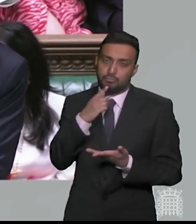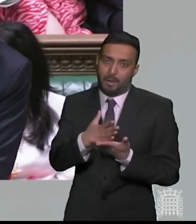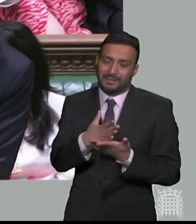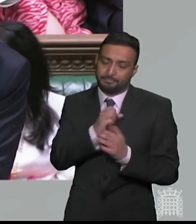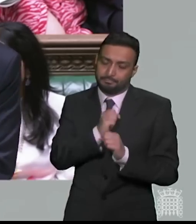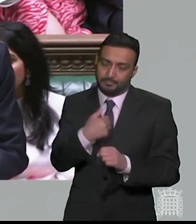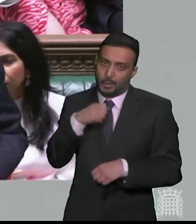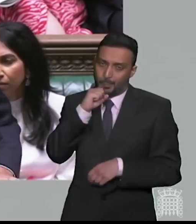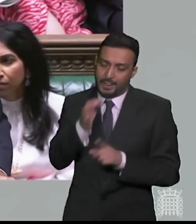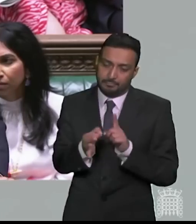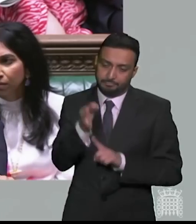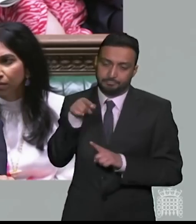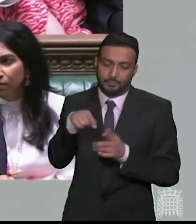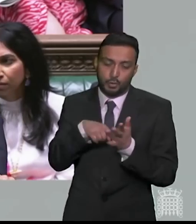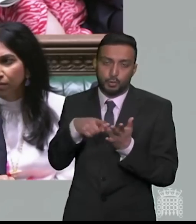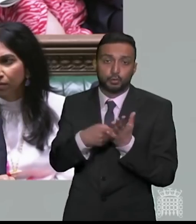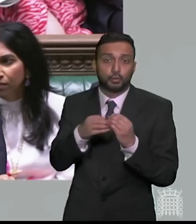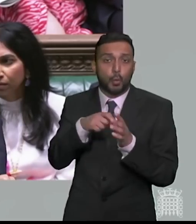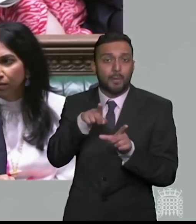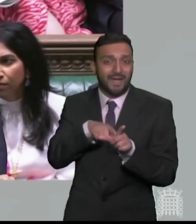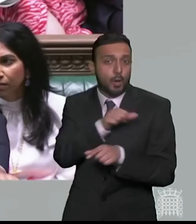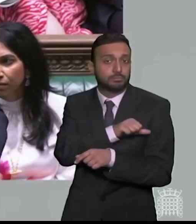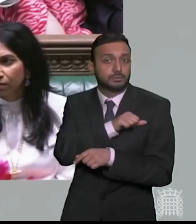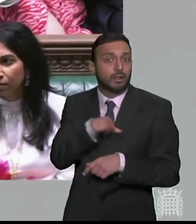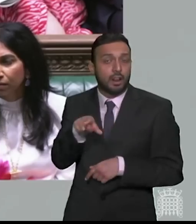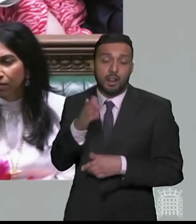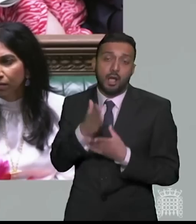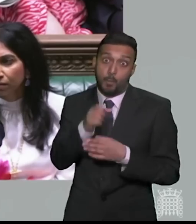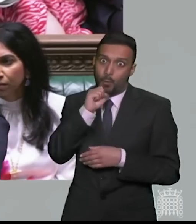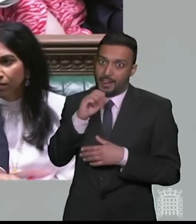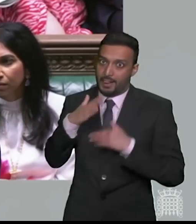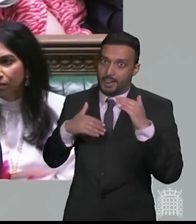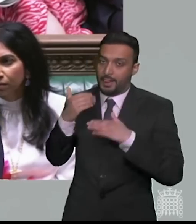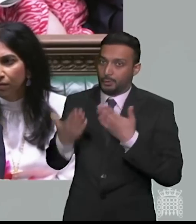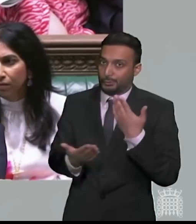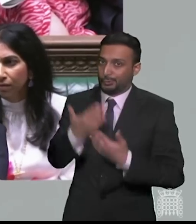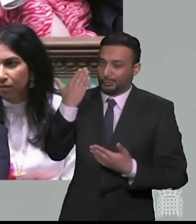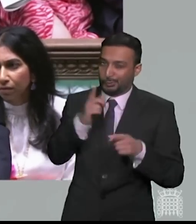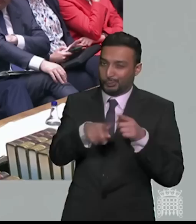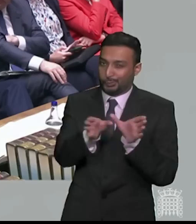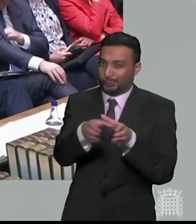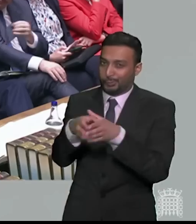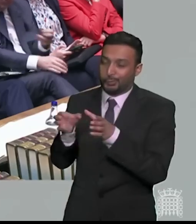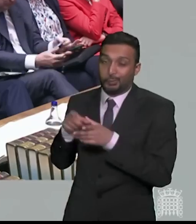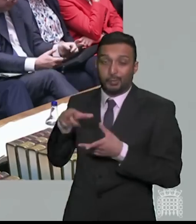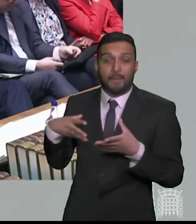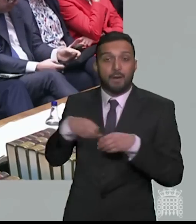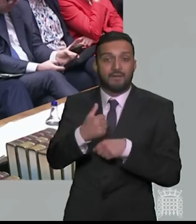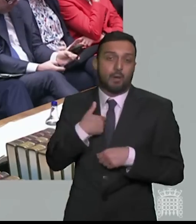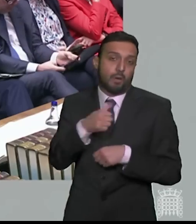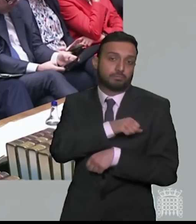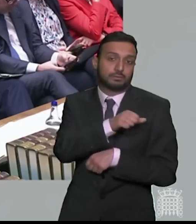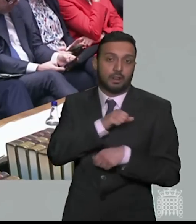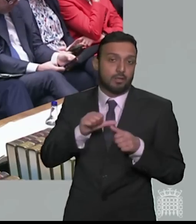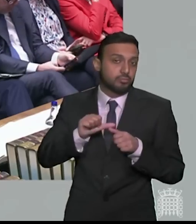I'm delighted to reconfirm the government's commitment to major new facilities there as part of our new hospitals programme, and I look forward to further